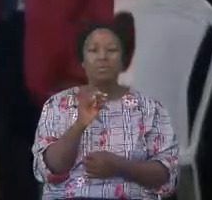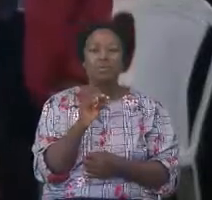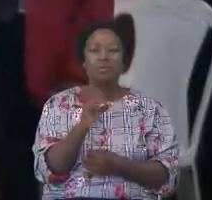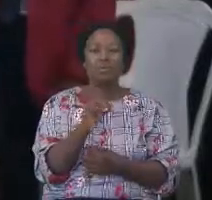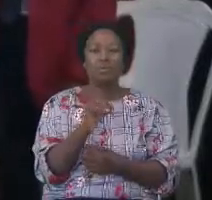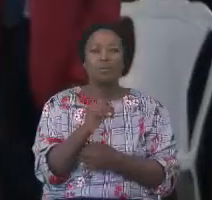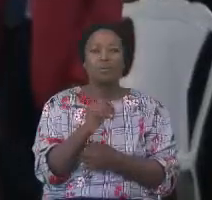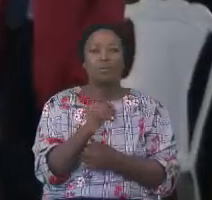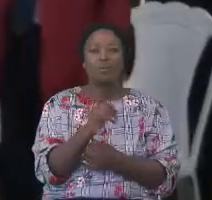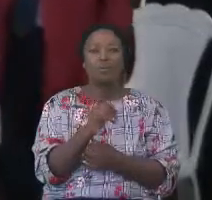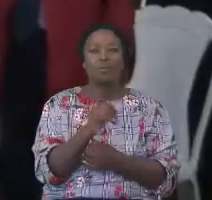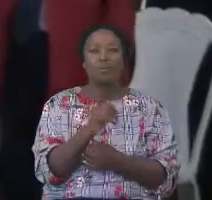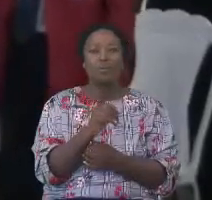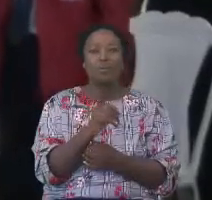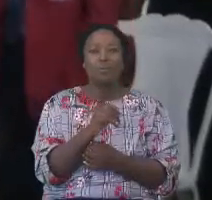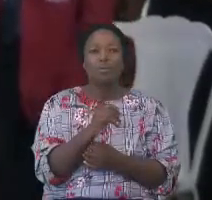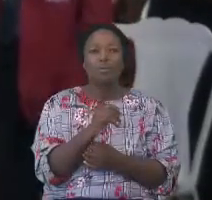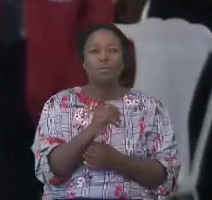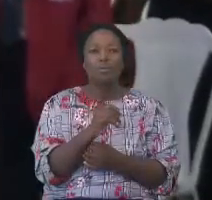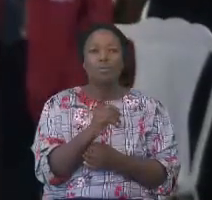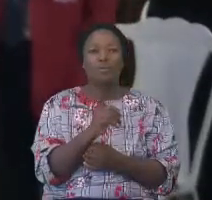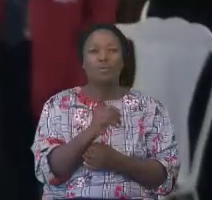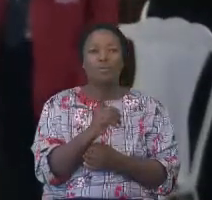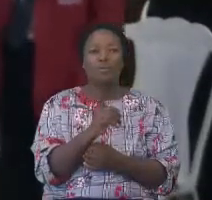commit my spirit